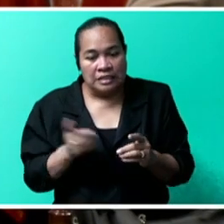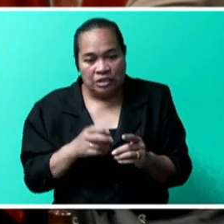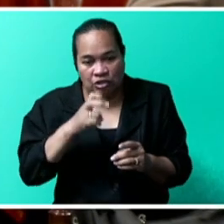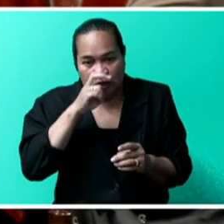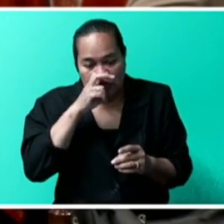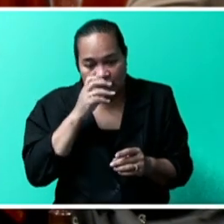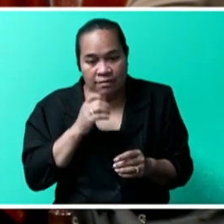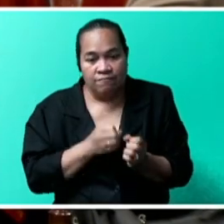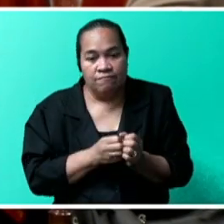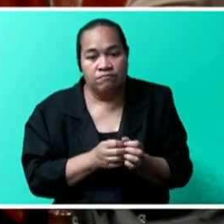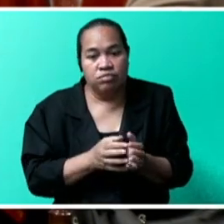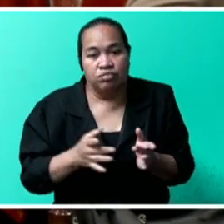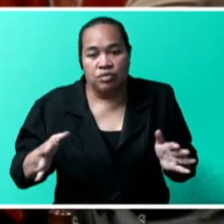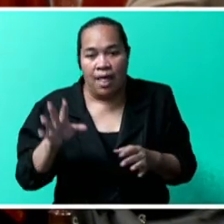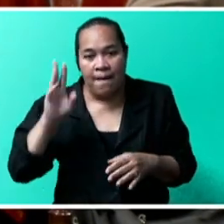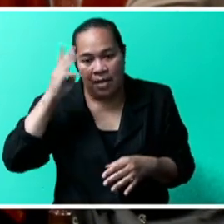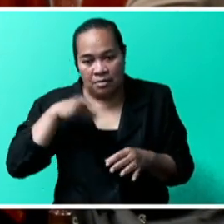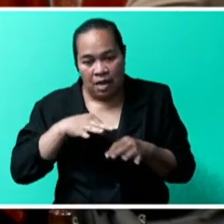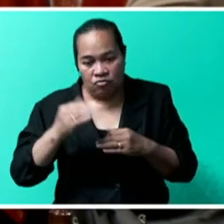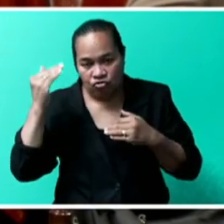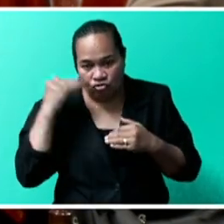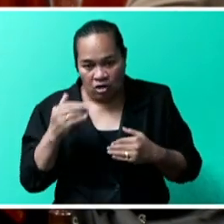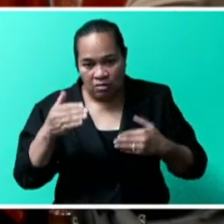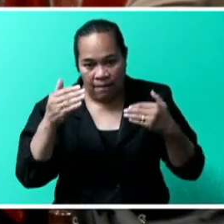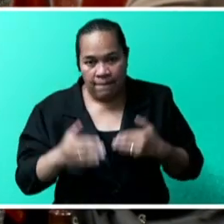rollout of the master plan over its full duration. Thank you,